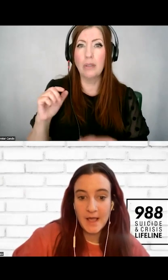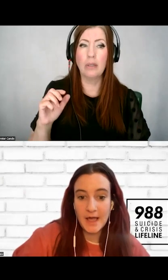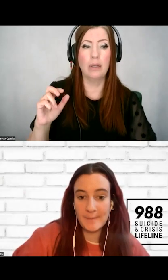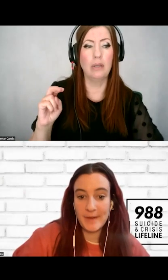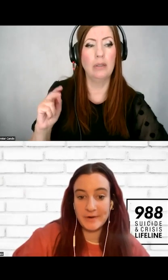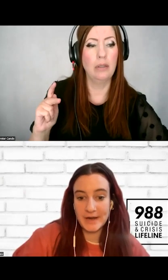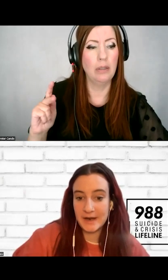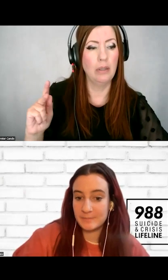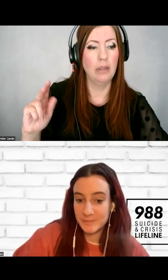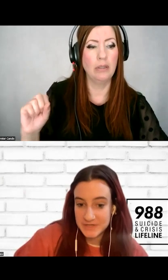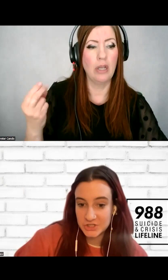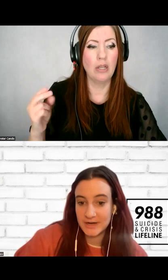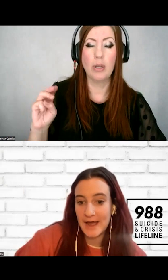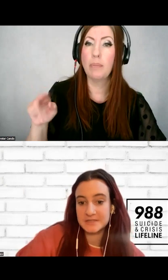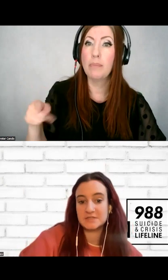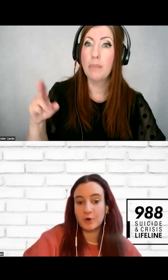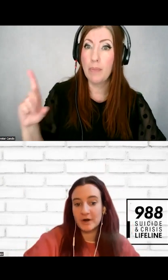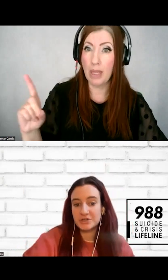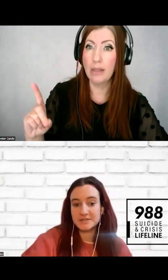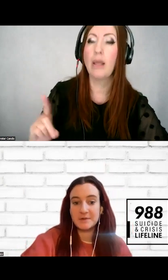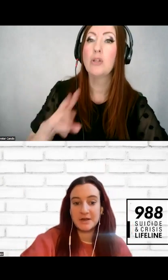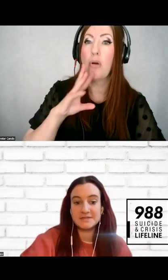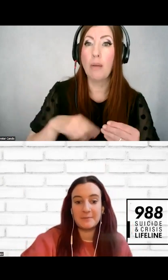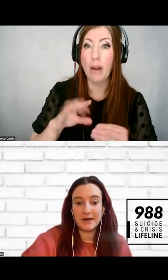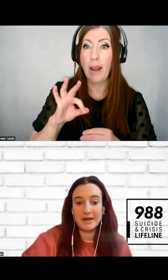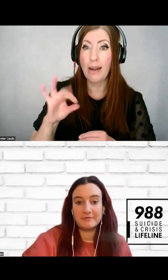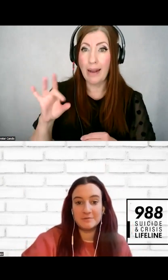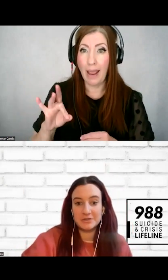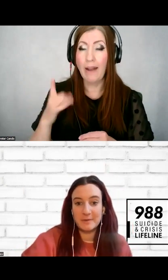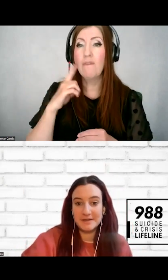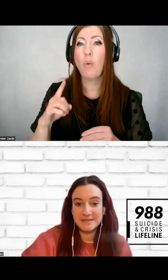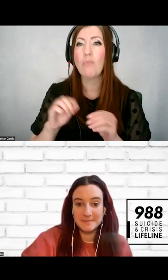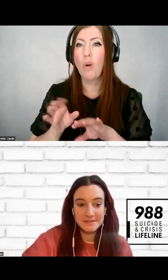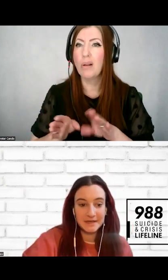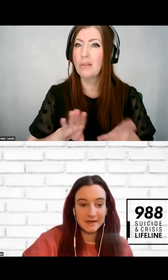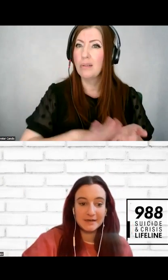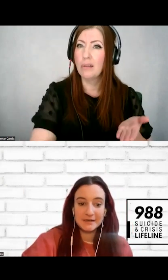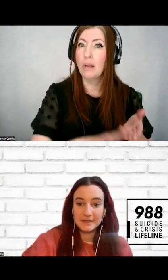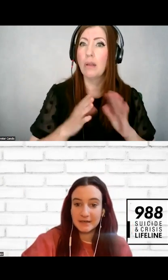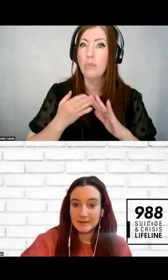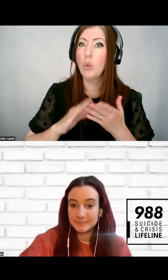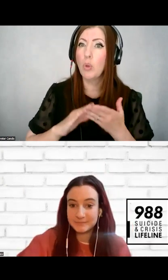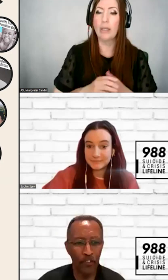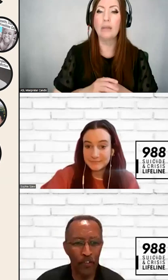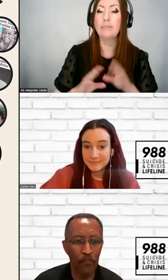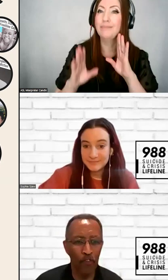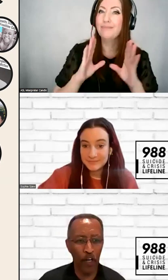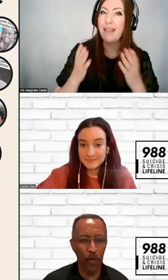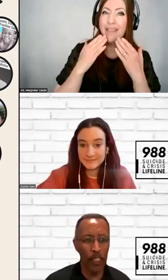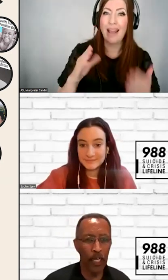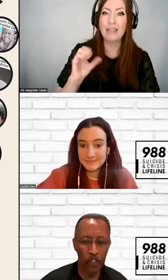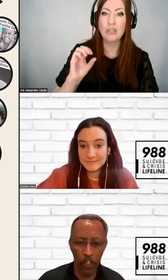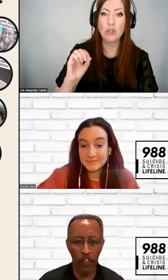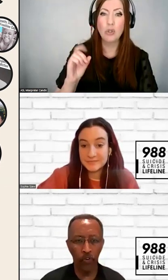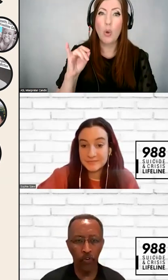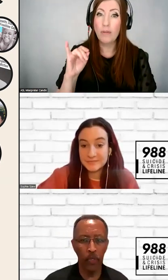bit about 988 implementation and access for marginalized communities. And we're going to hear from Dr. Brian Sims. Yes, and thank you, Sophie. And very